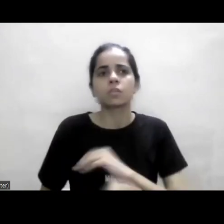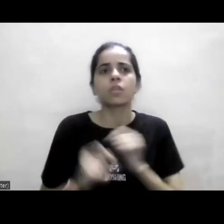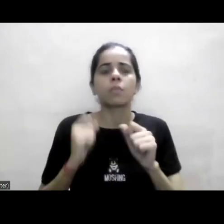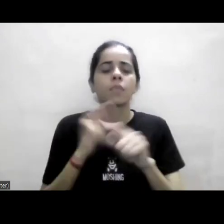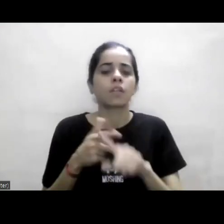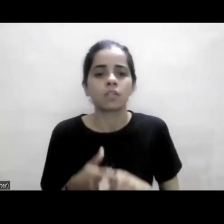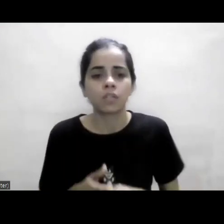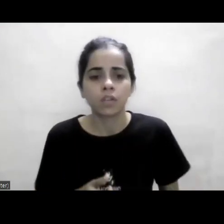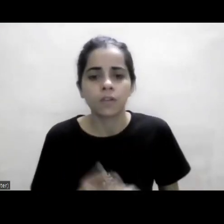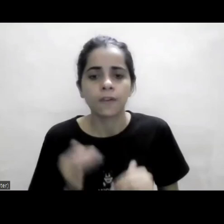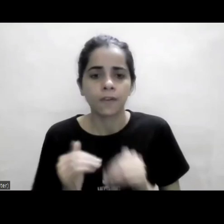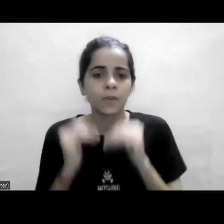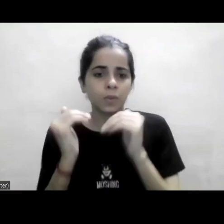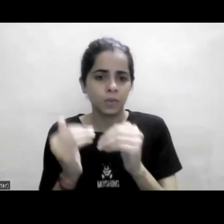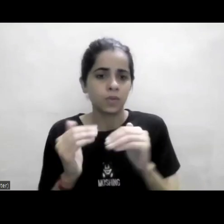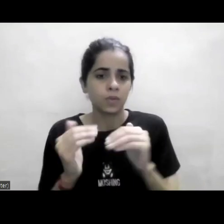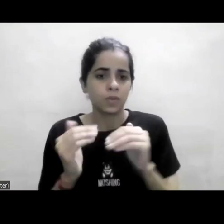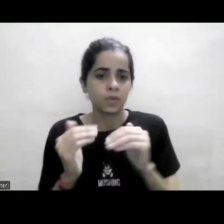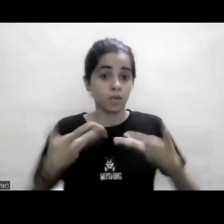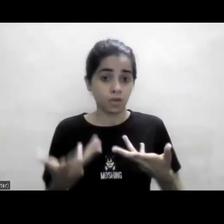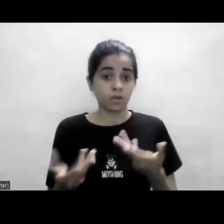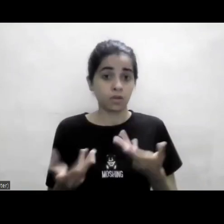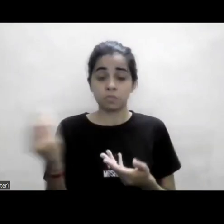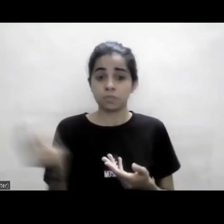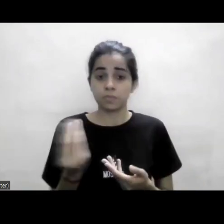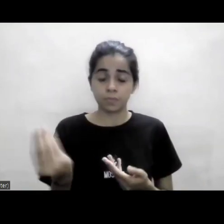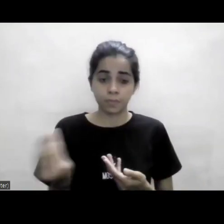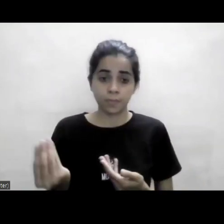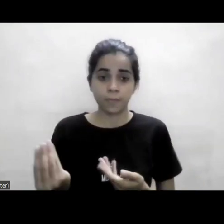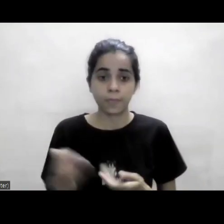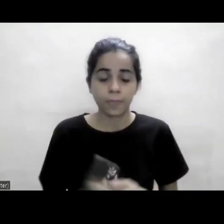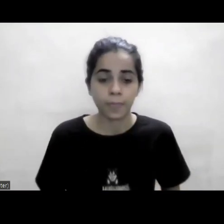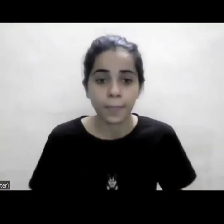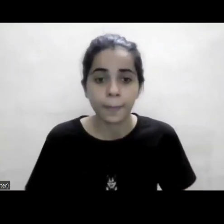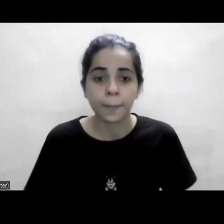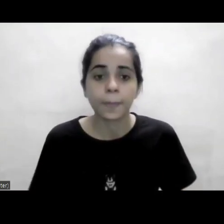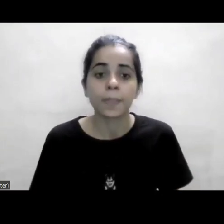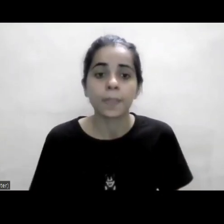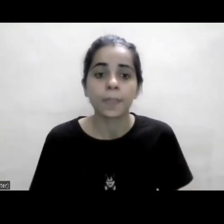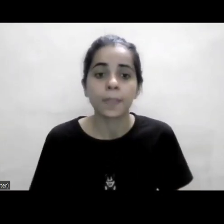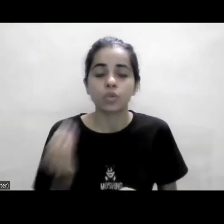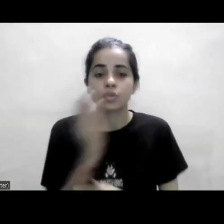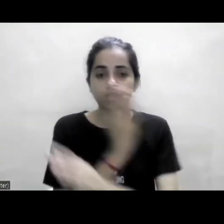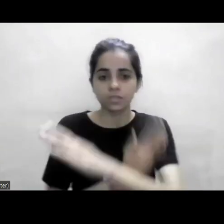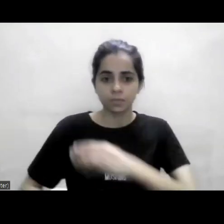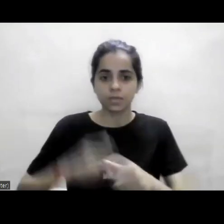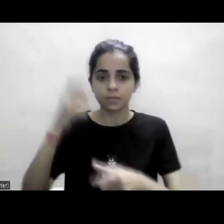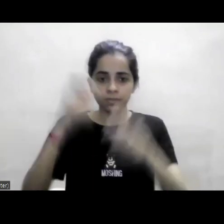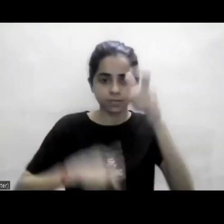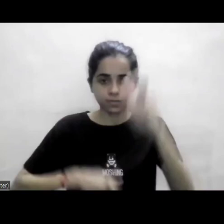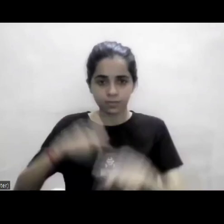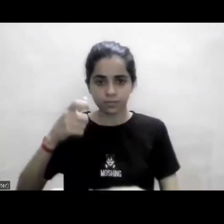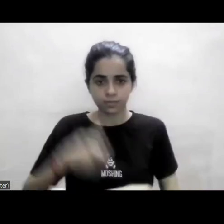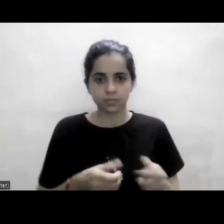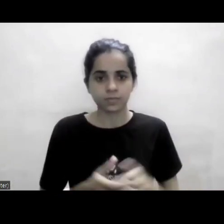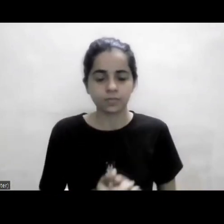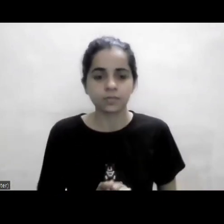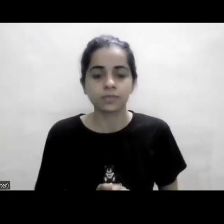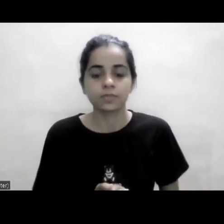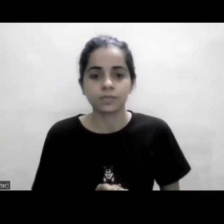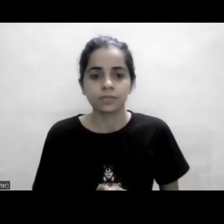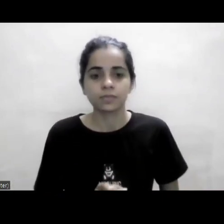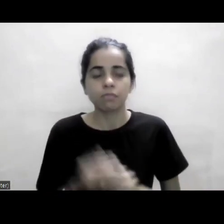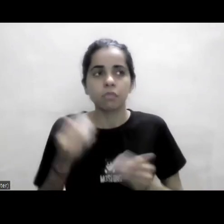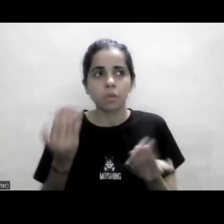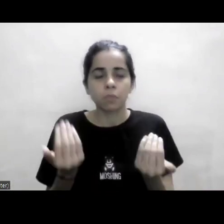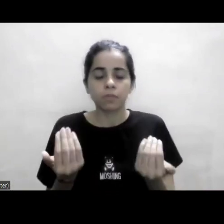We don't often talk about how it gives similar images to disabled people or like even definitely, disabled children definitely. And